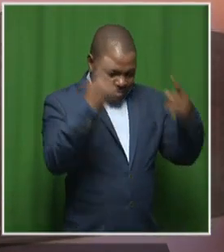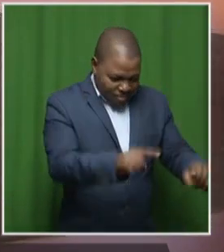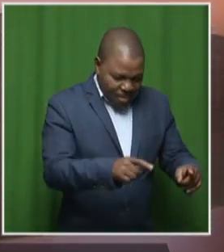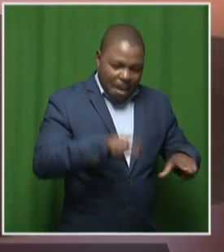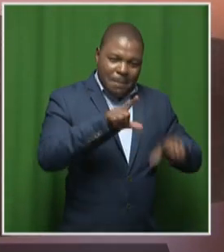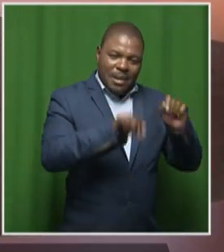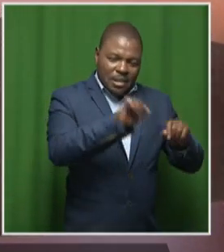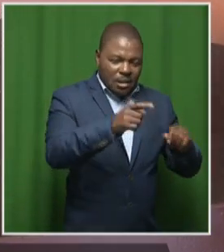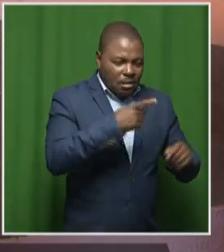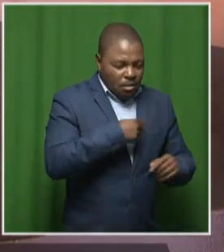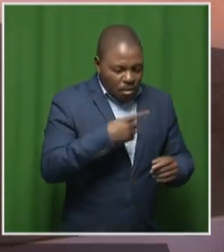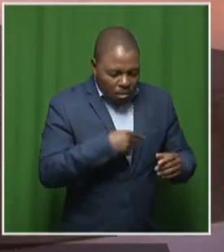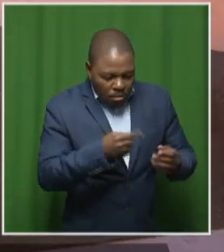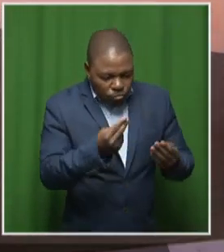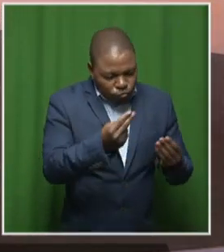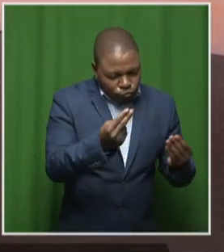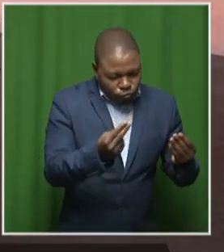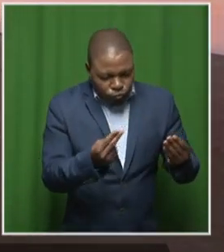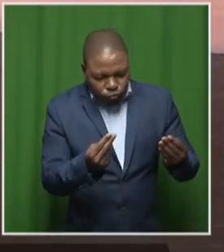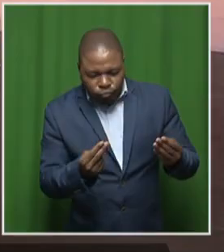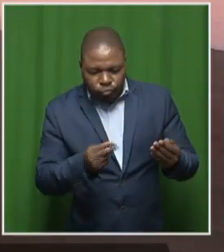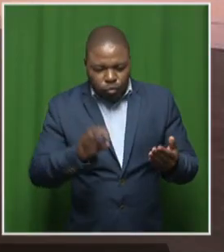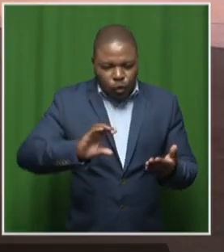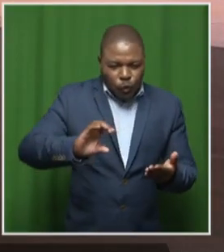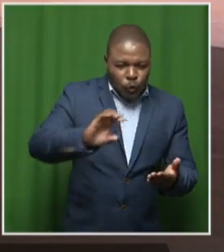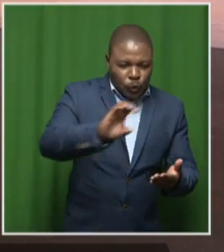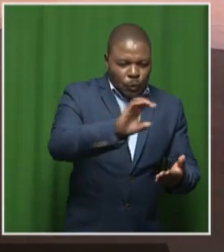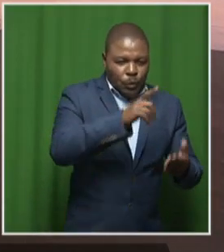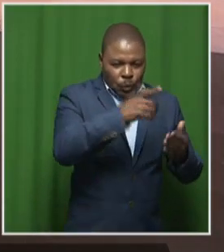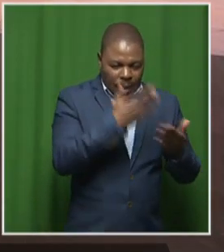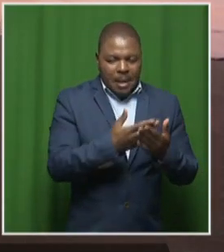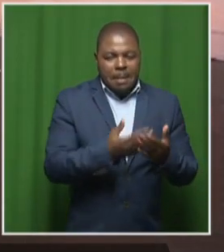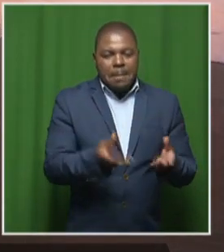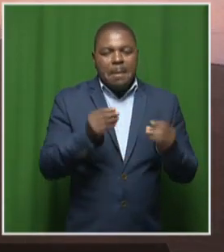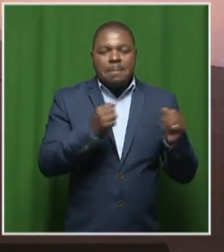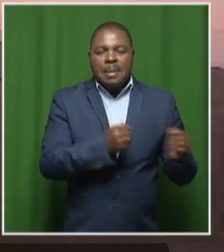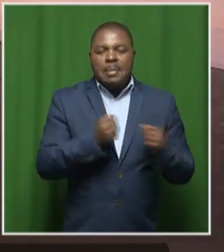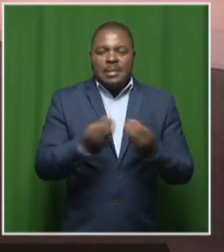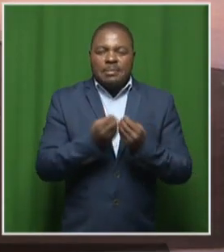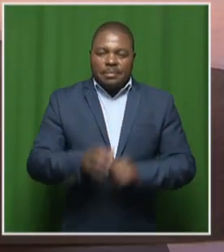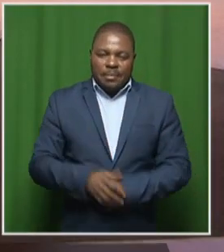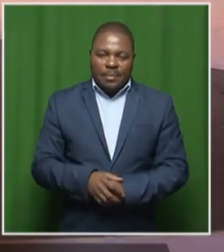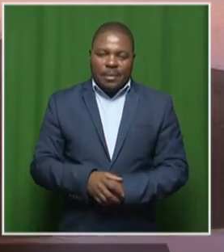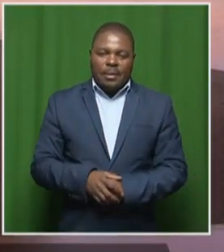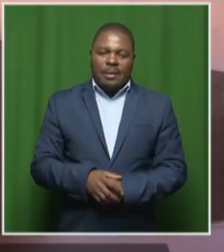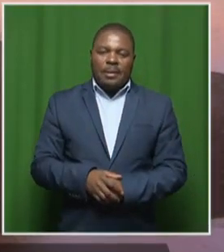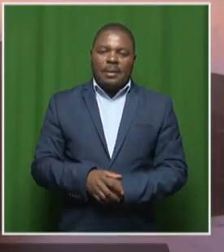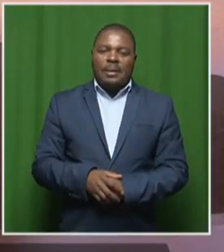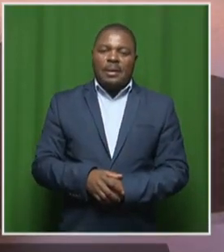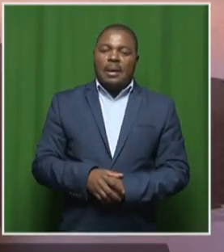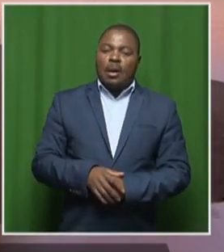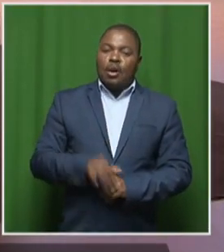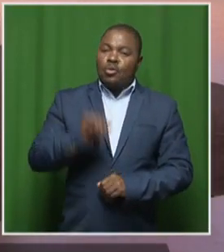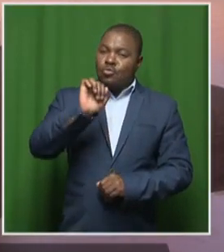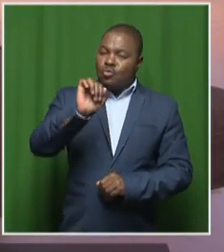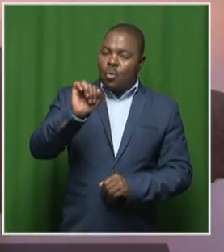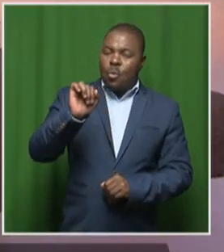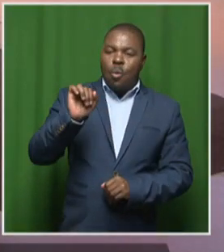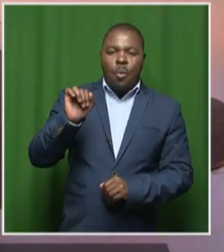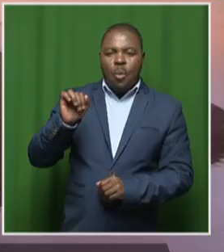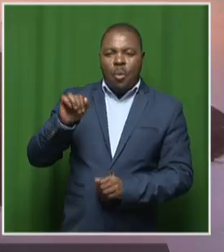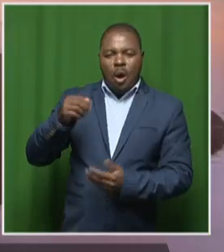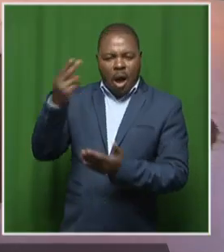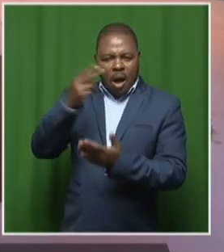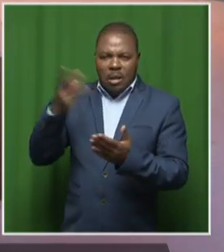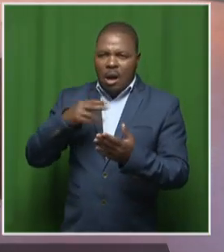party or whatever situation you want me in. But you can get a permanent piece now. Are you looking to incorporate other material onto your art, or